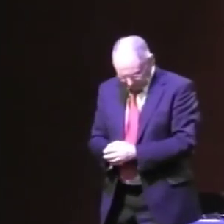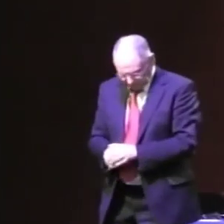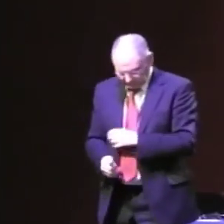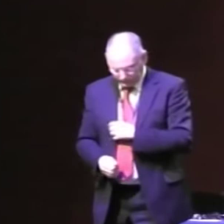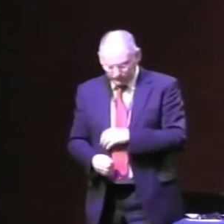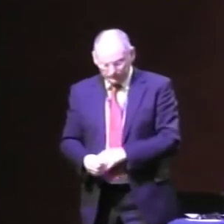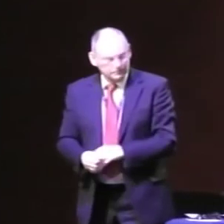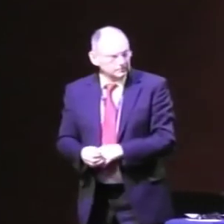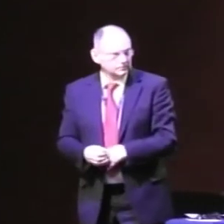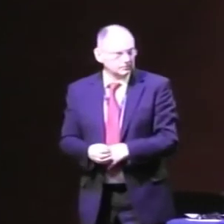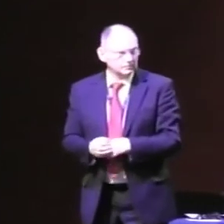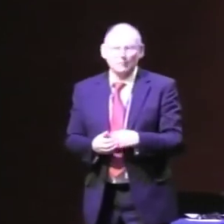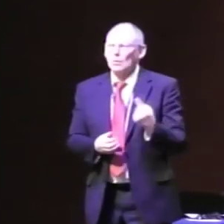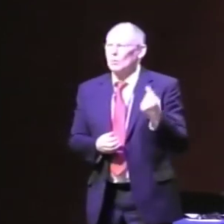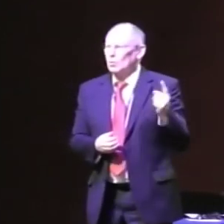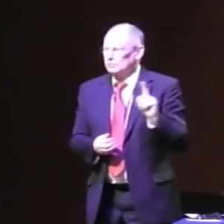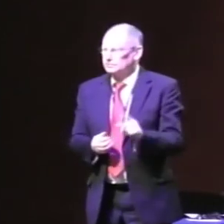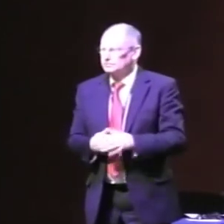Thank you. One more speaker.